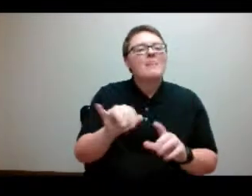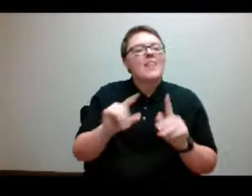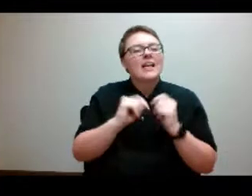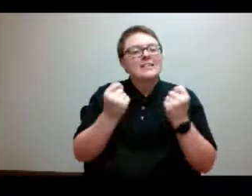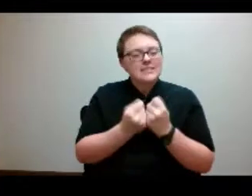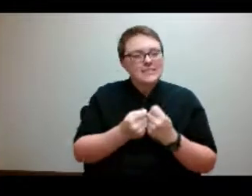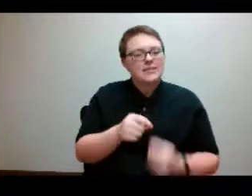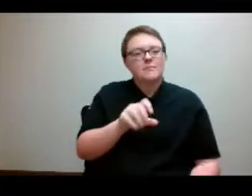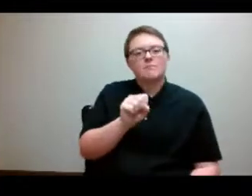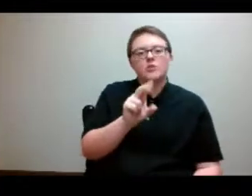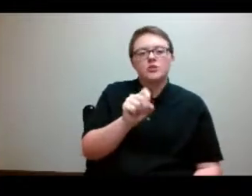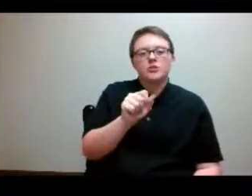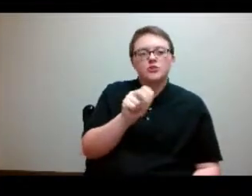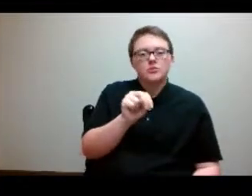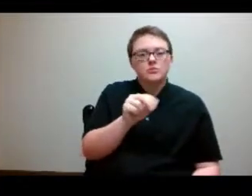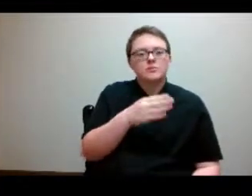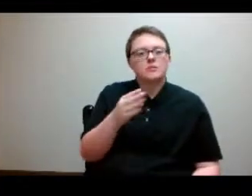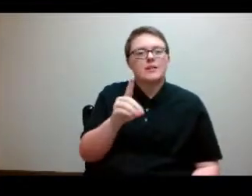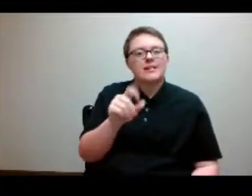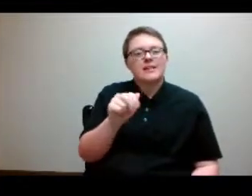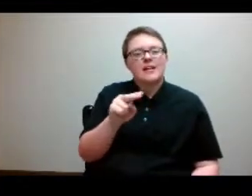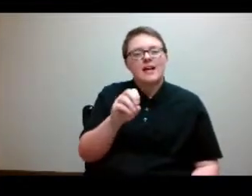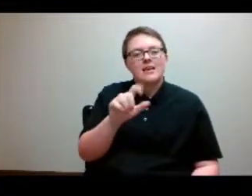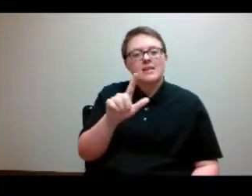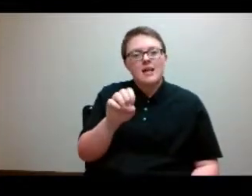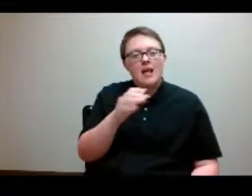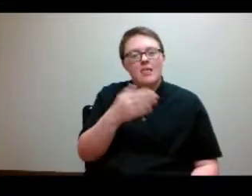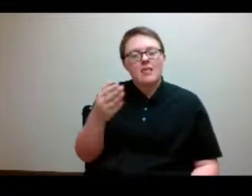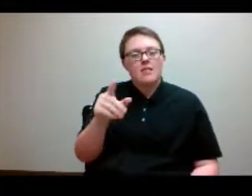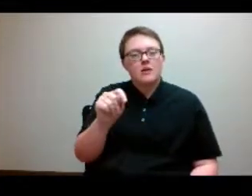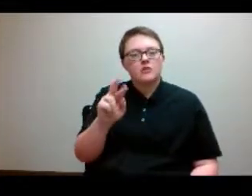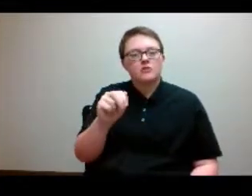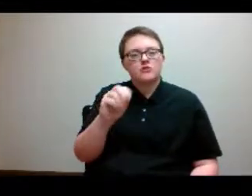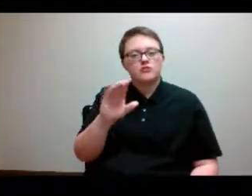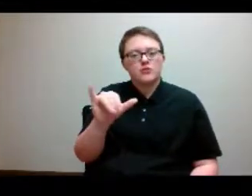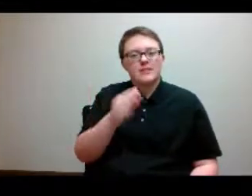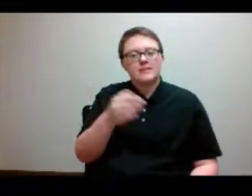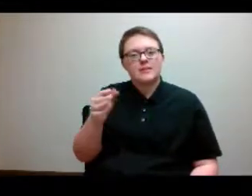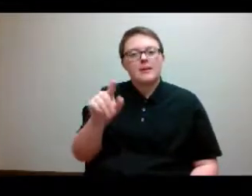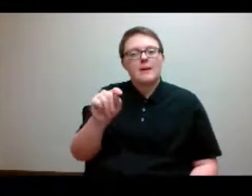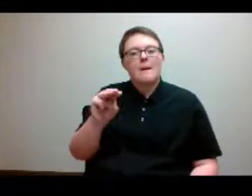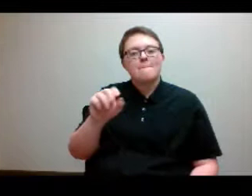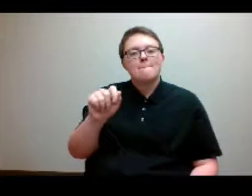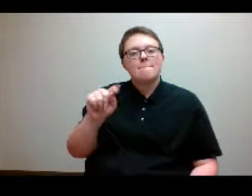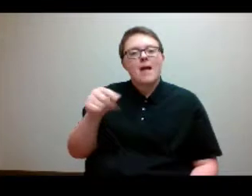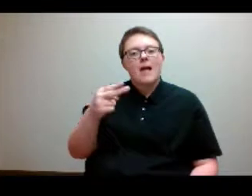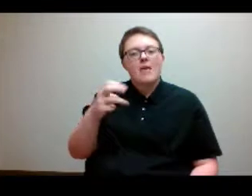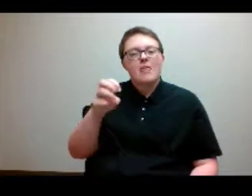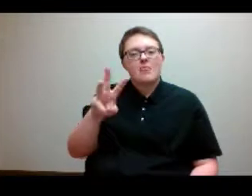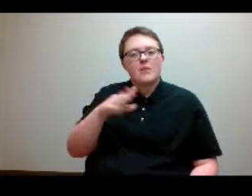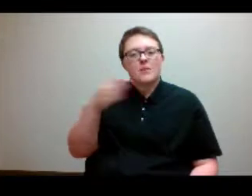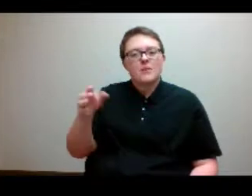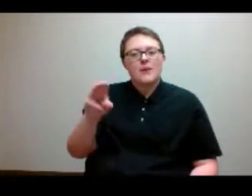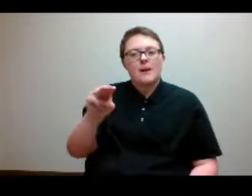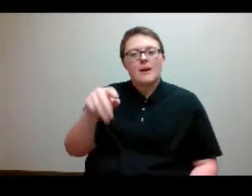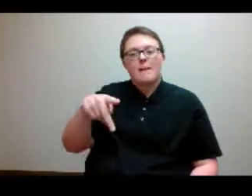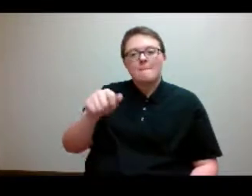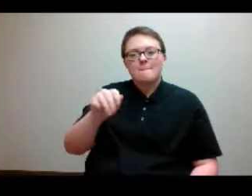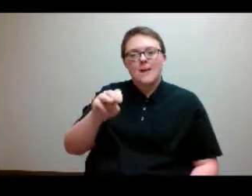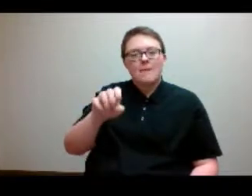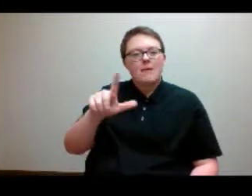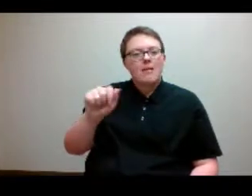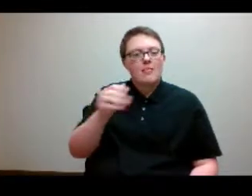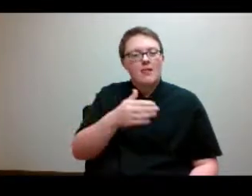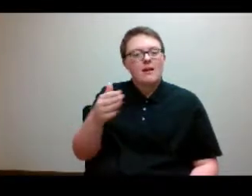Smith, Donnell Toops, Tracy Soto, Matthew Morrison, Pamela Anderson, Stephanie Weinman, Andrea Neal, Patty